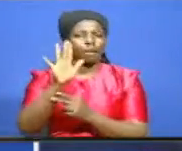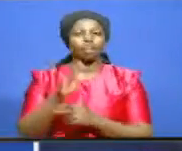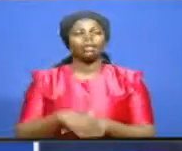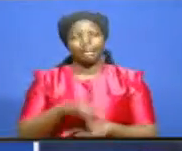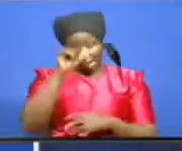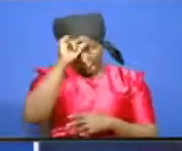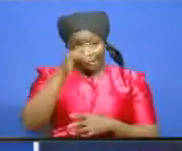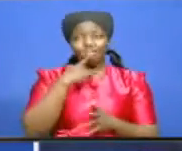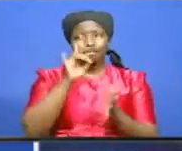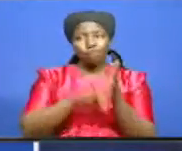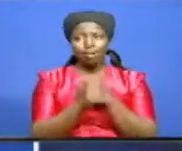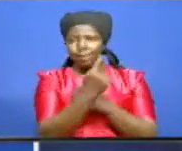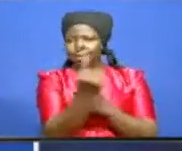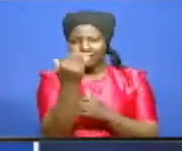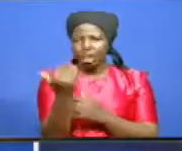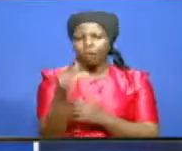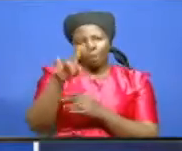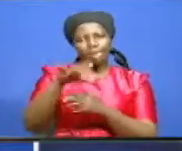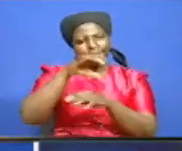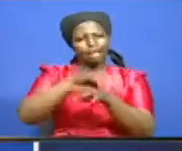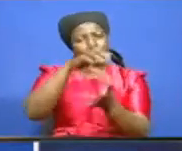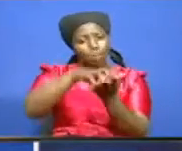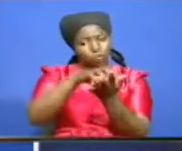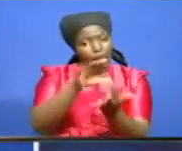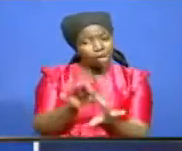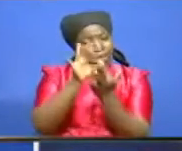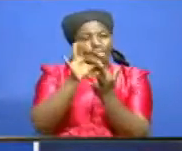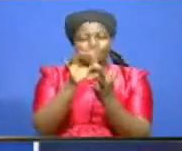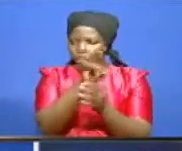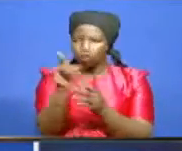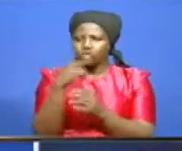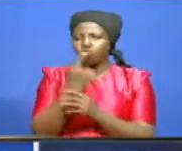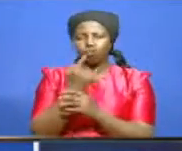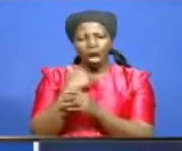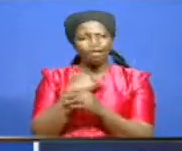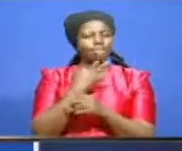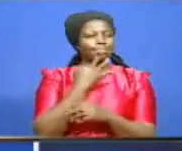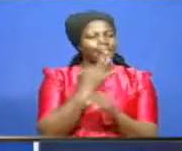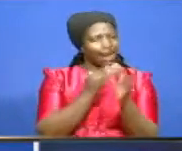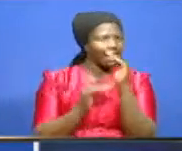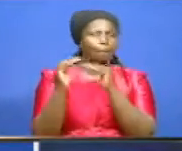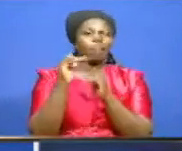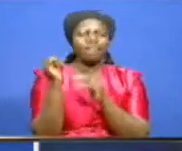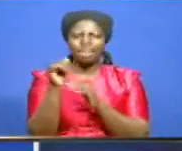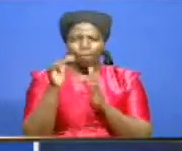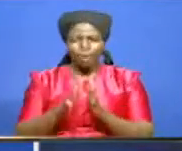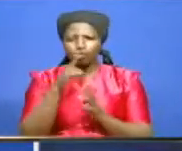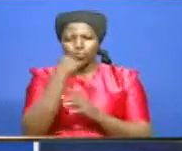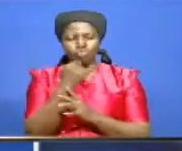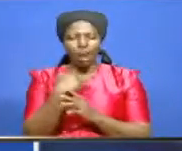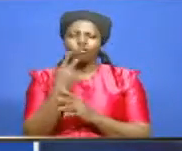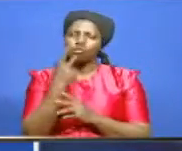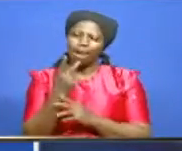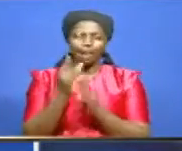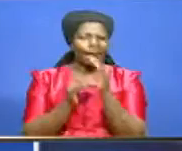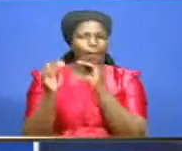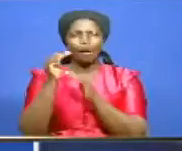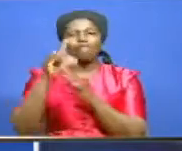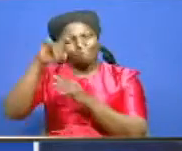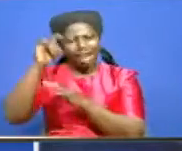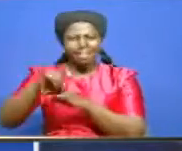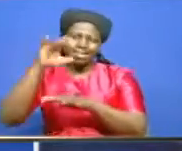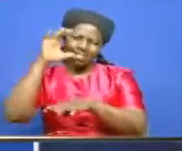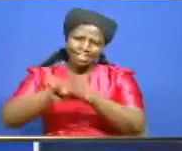gets a position, and especially those who are 300, 301, and anybody with a 200 should actually get a position